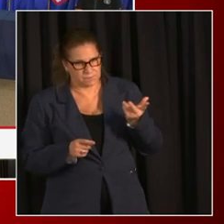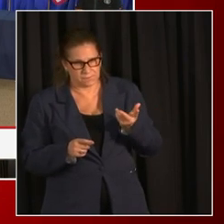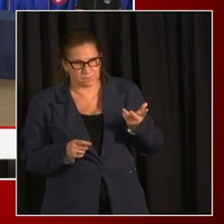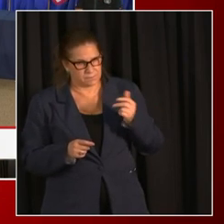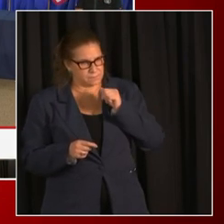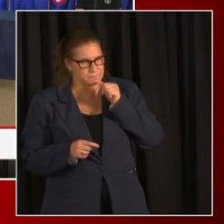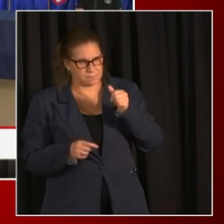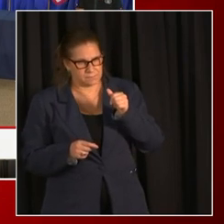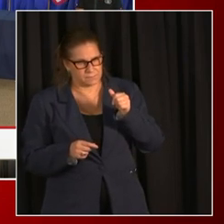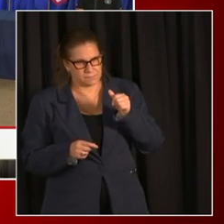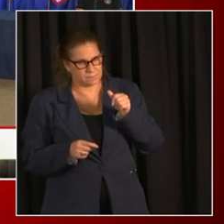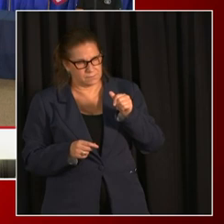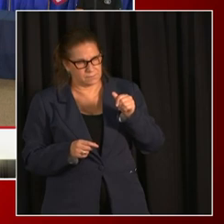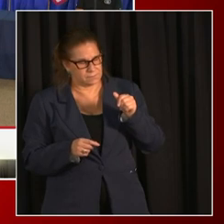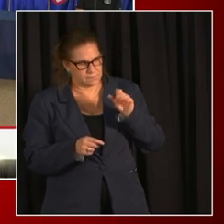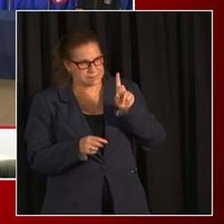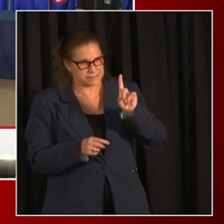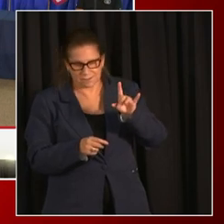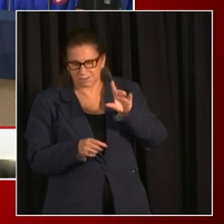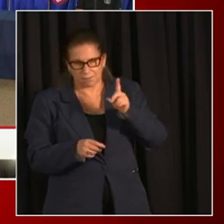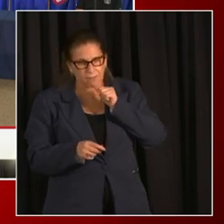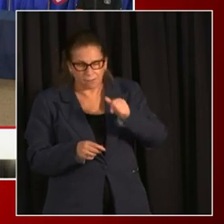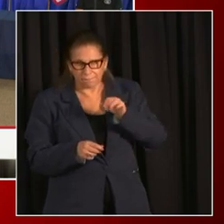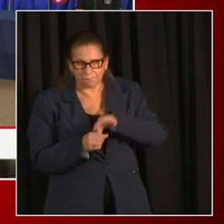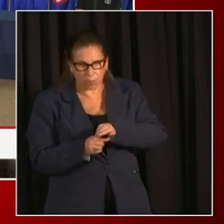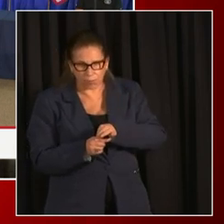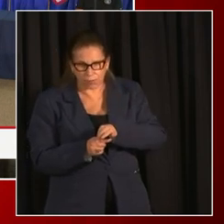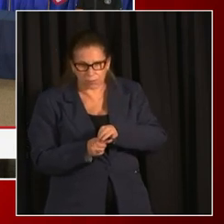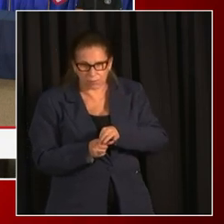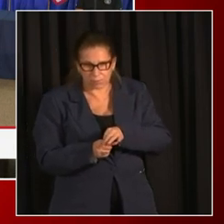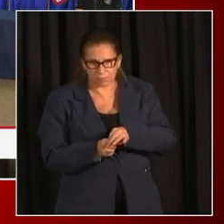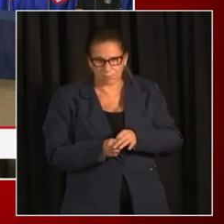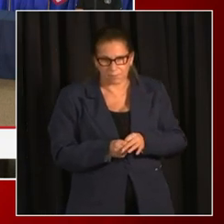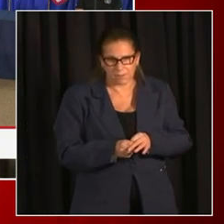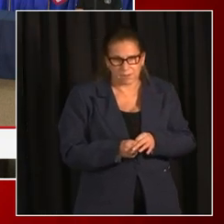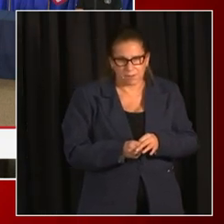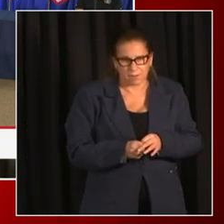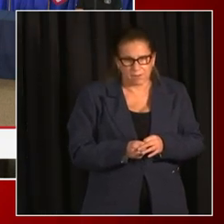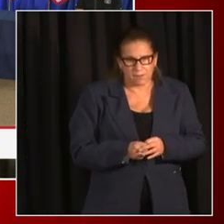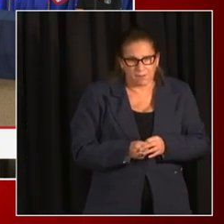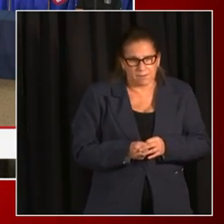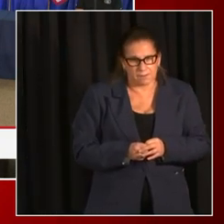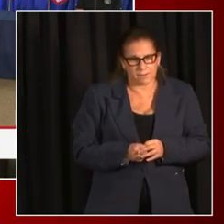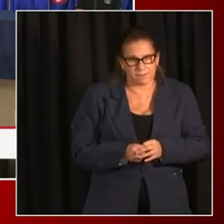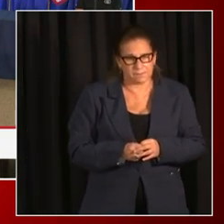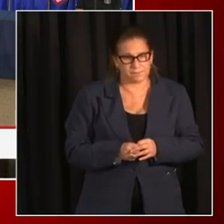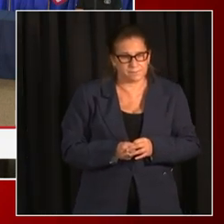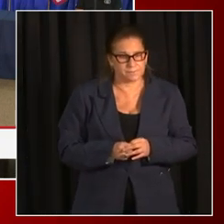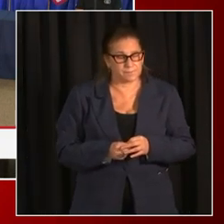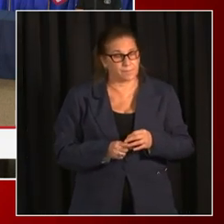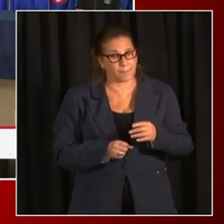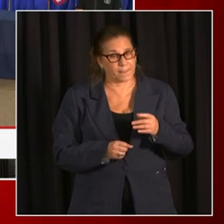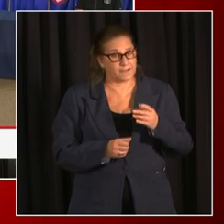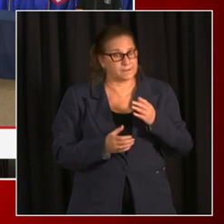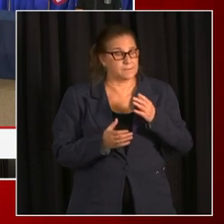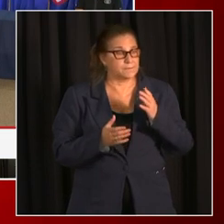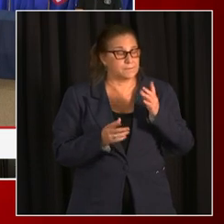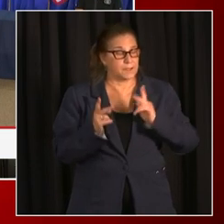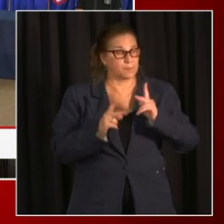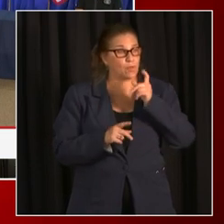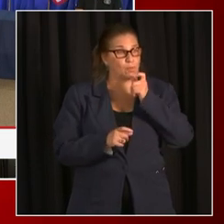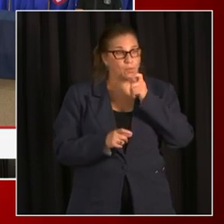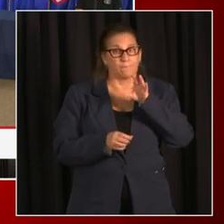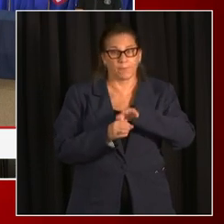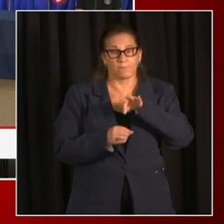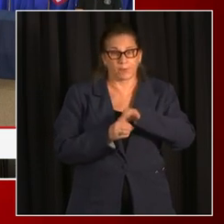any elections experience. Is there not some expectation maybe an expert on elections should be on the board, and